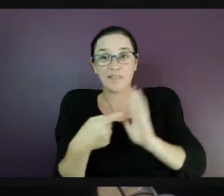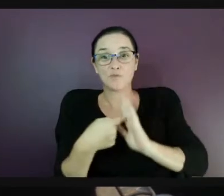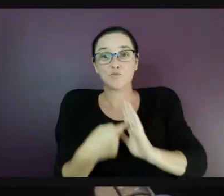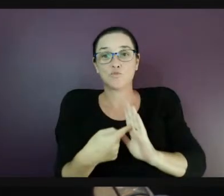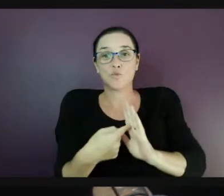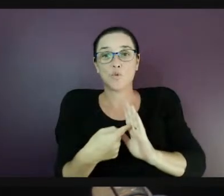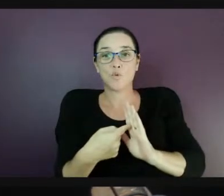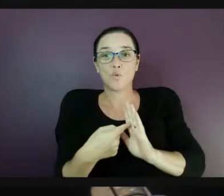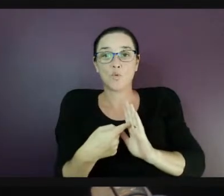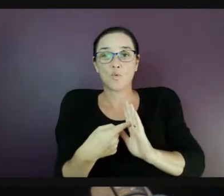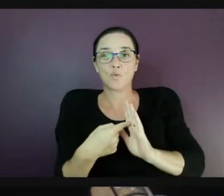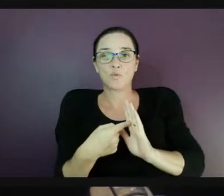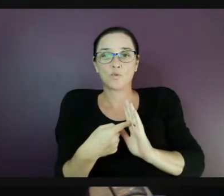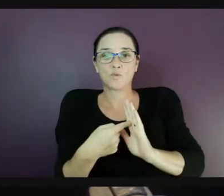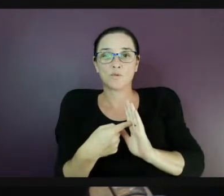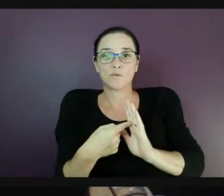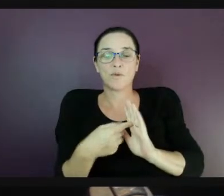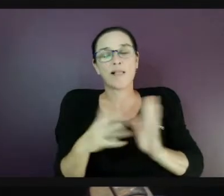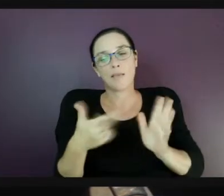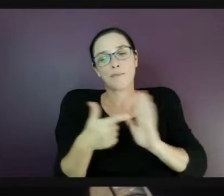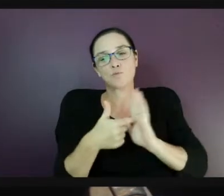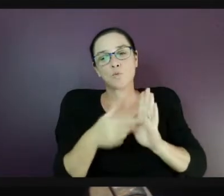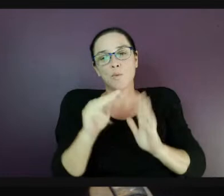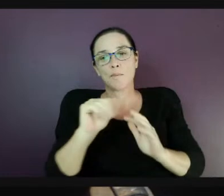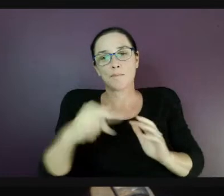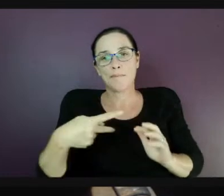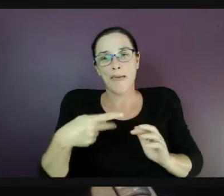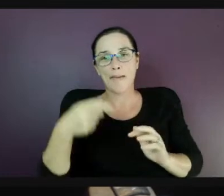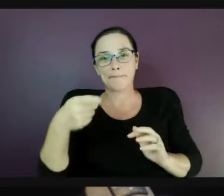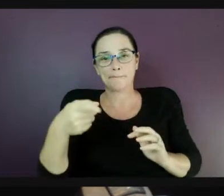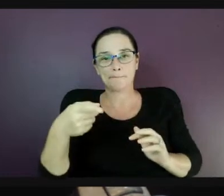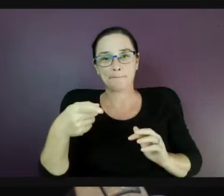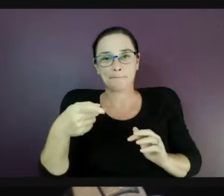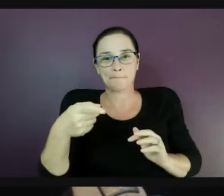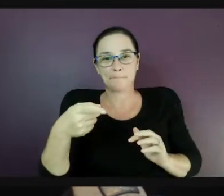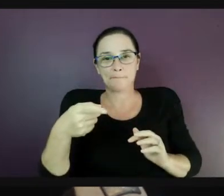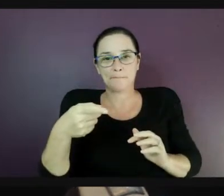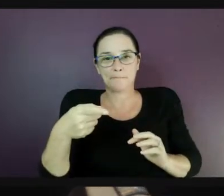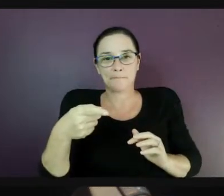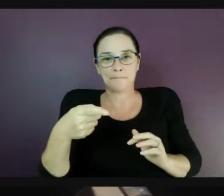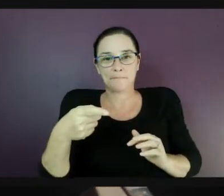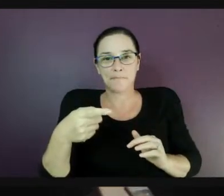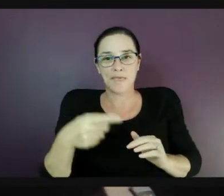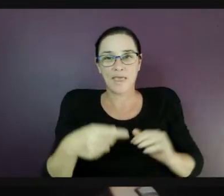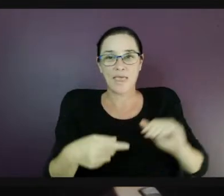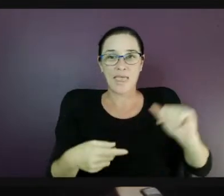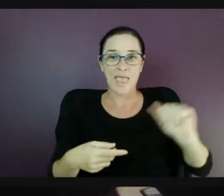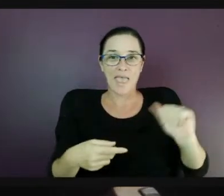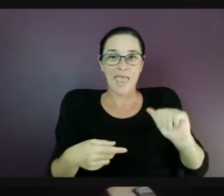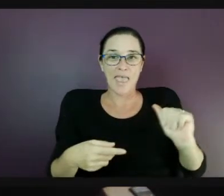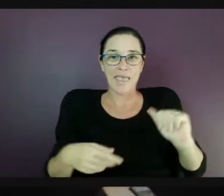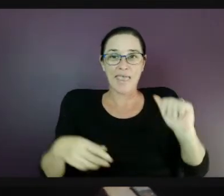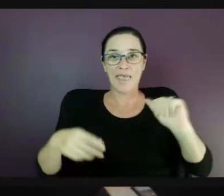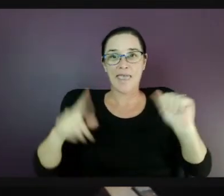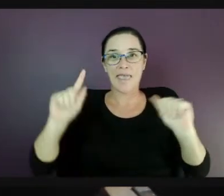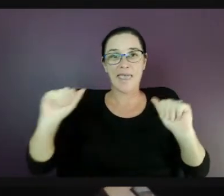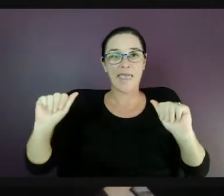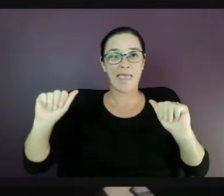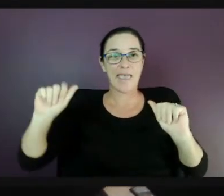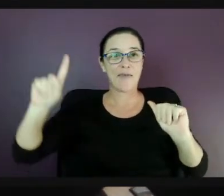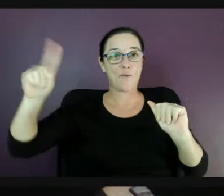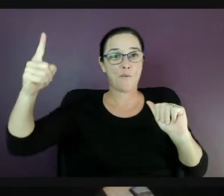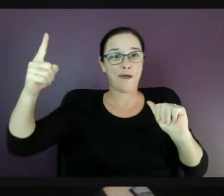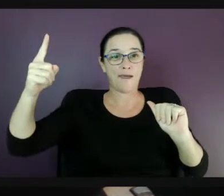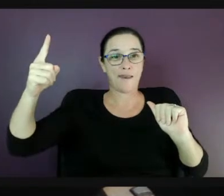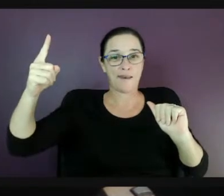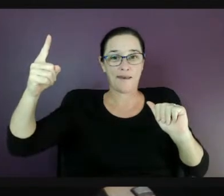here, show you the map first. There is a map in cross-section. A is over there. A prime is at the right side